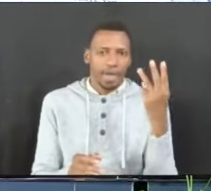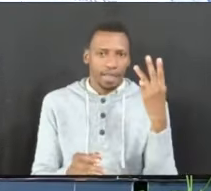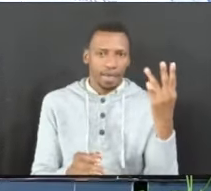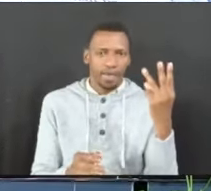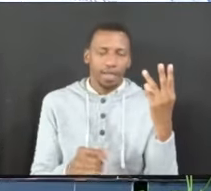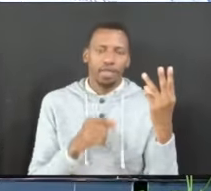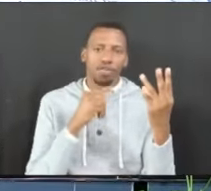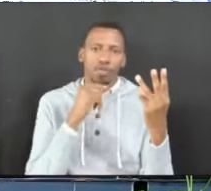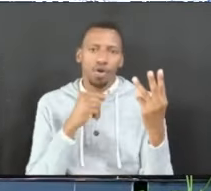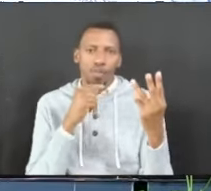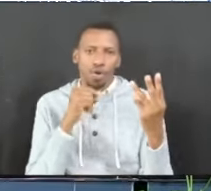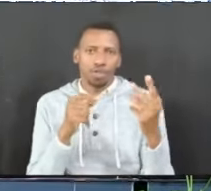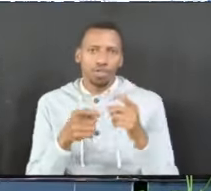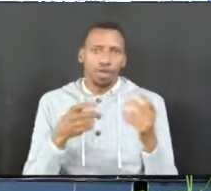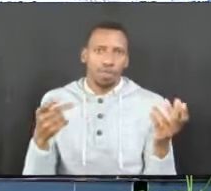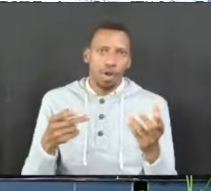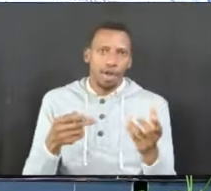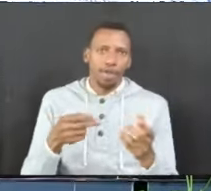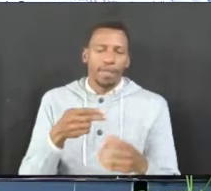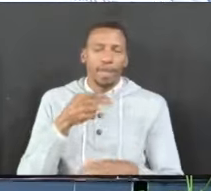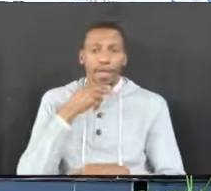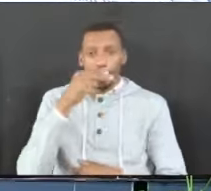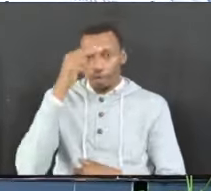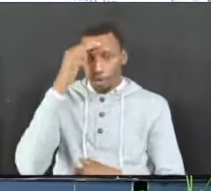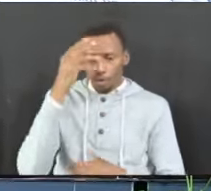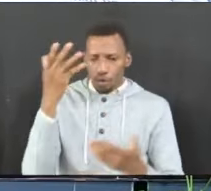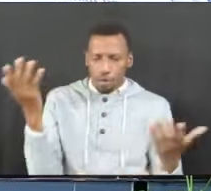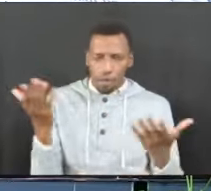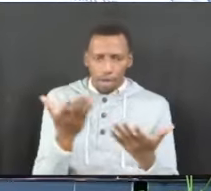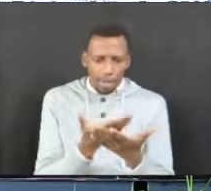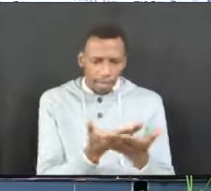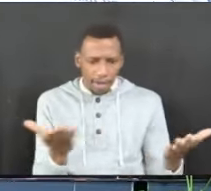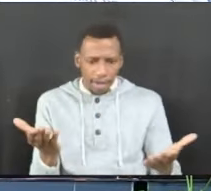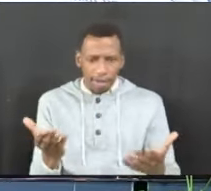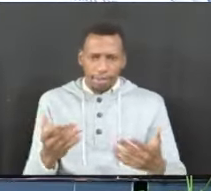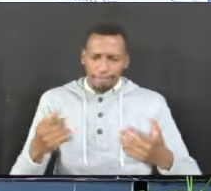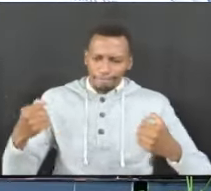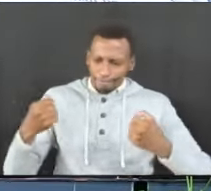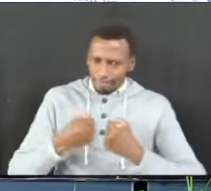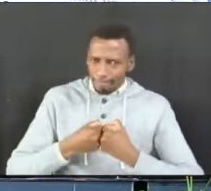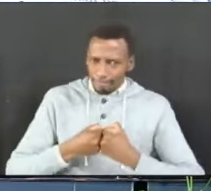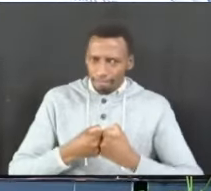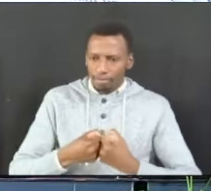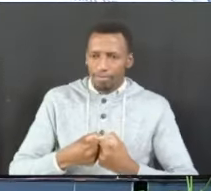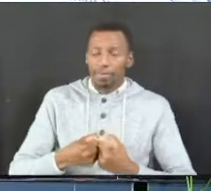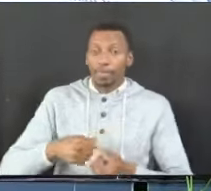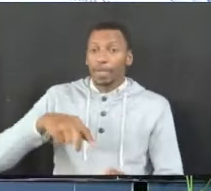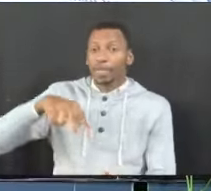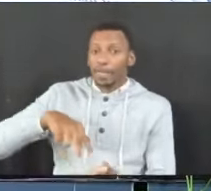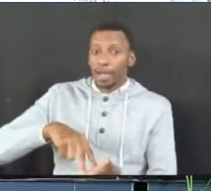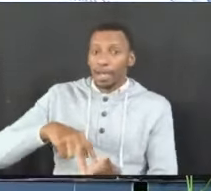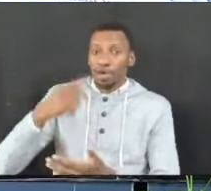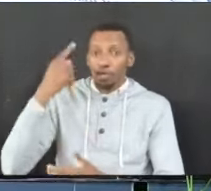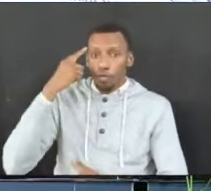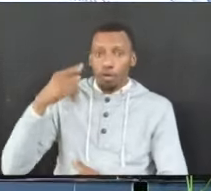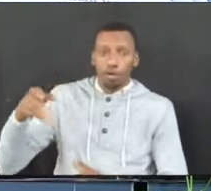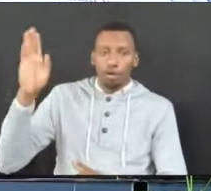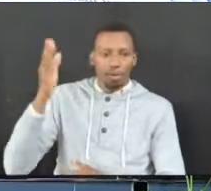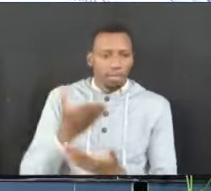Dura, when they were challenged to stand for God, they did not